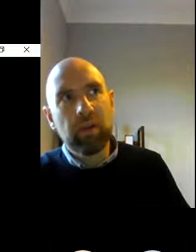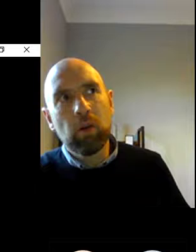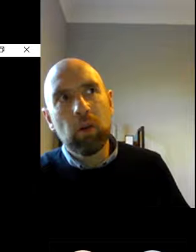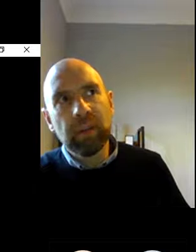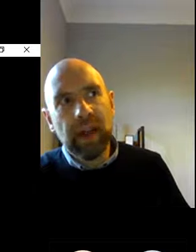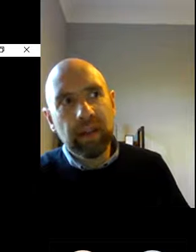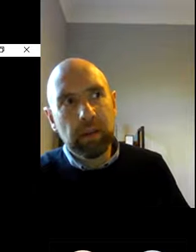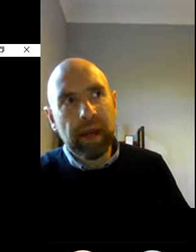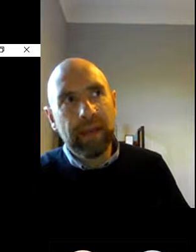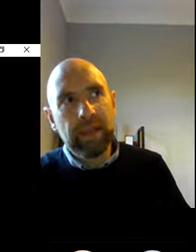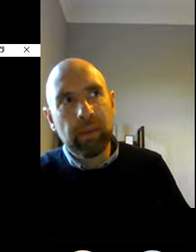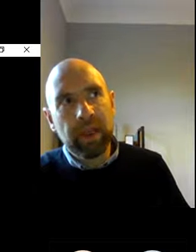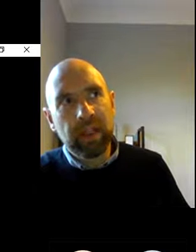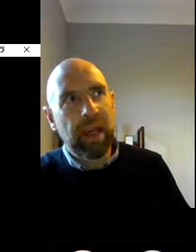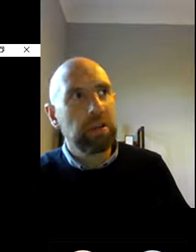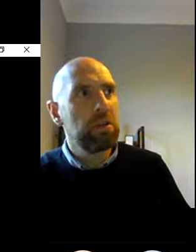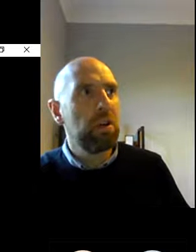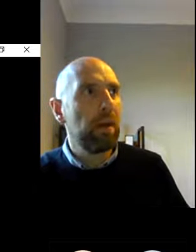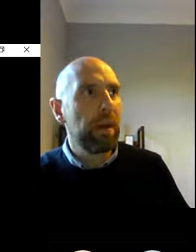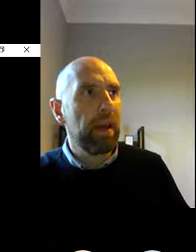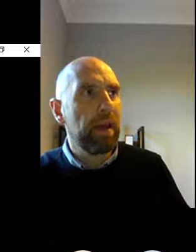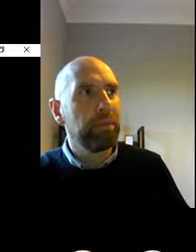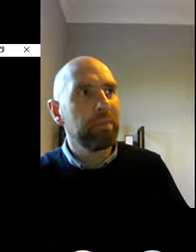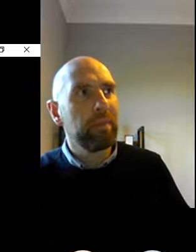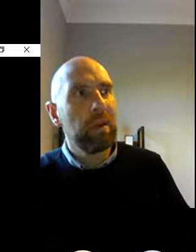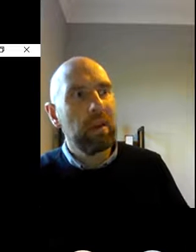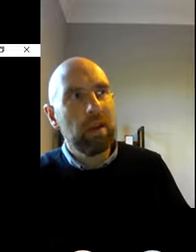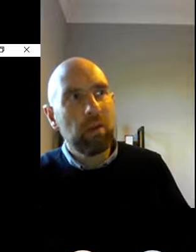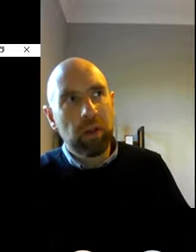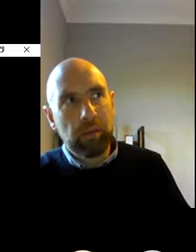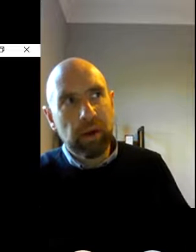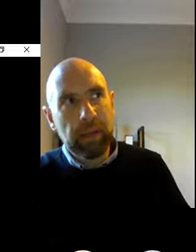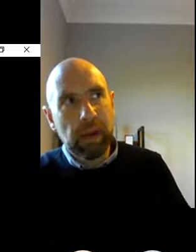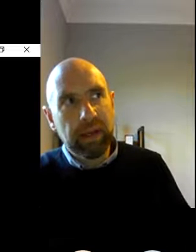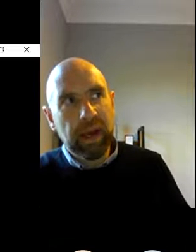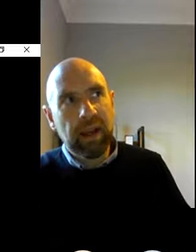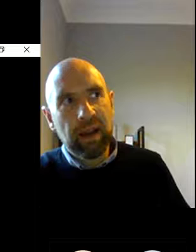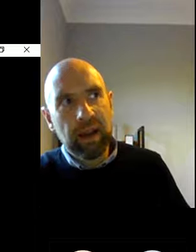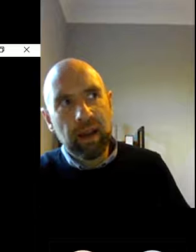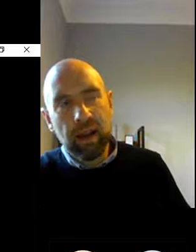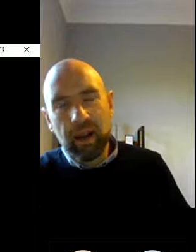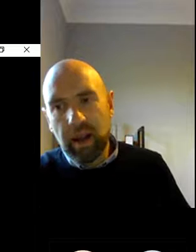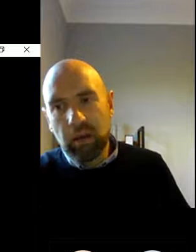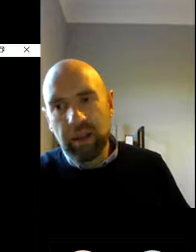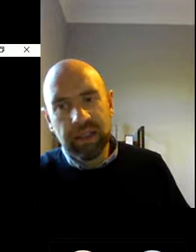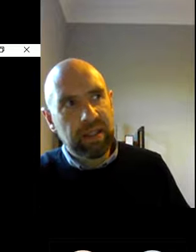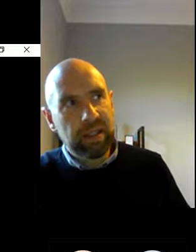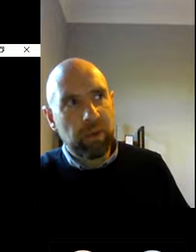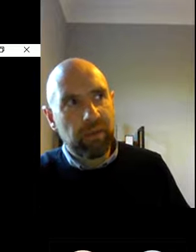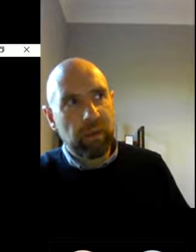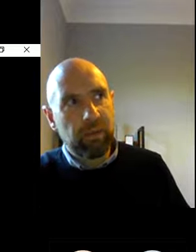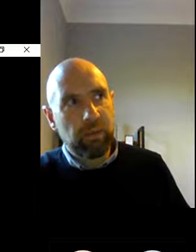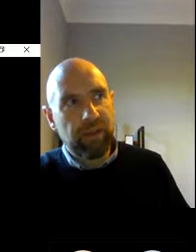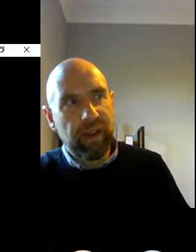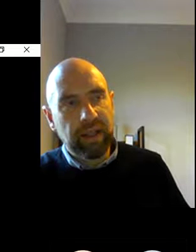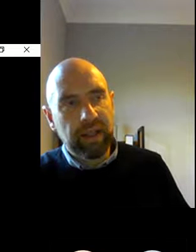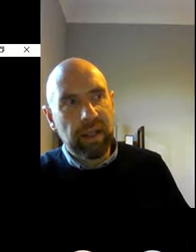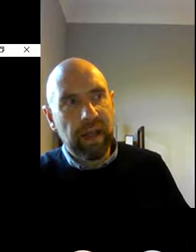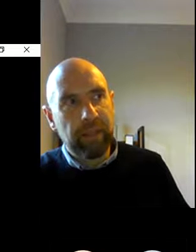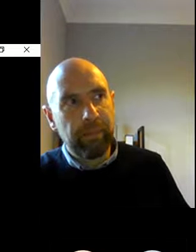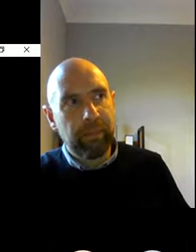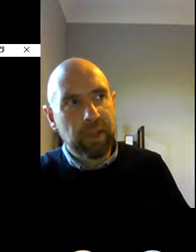And again, we're recording the plan time against the actual time up here. We've got the body map again, how this links in